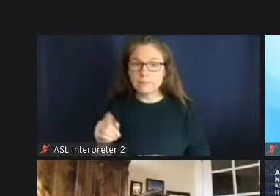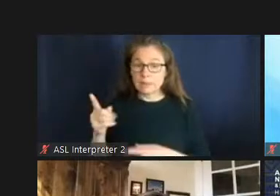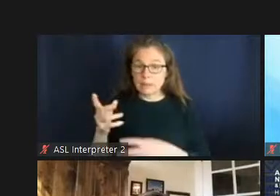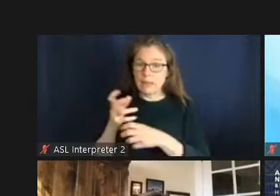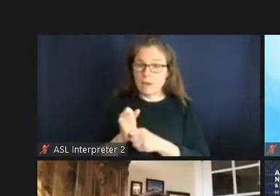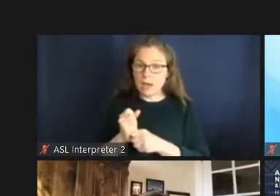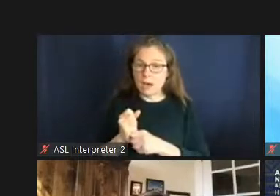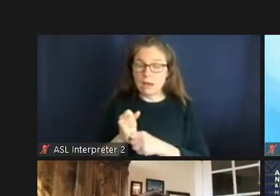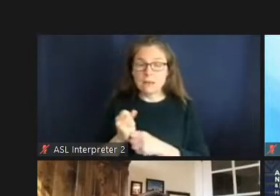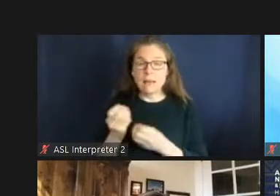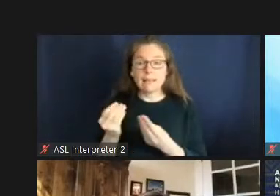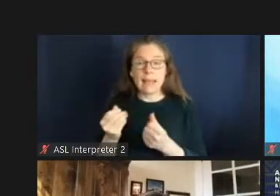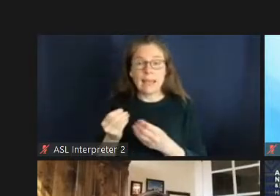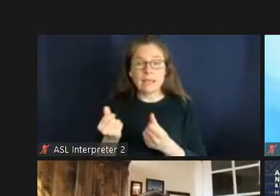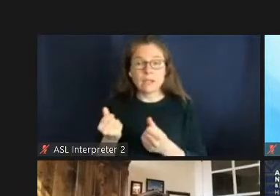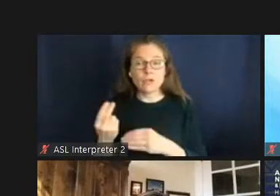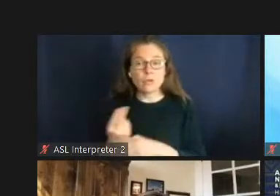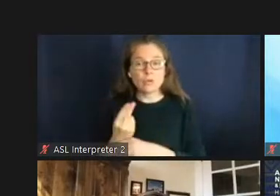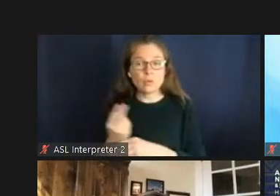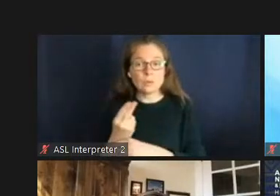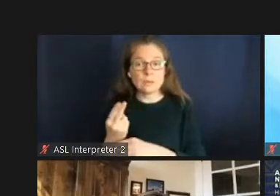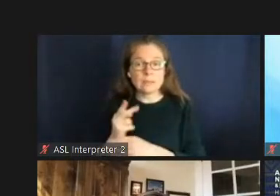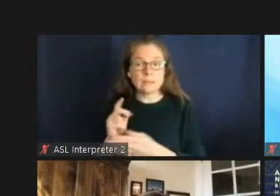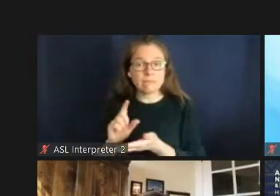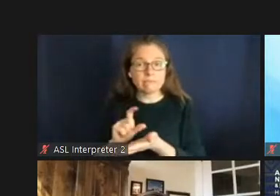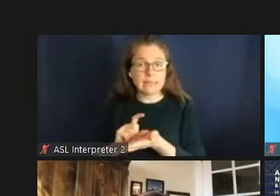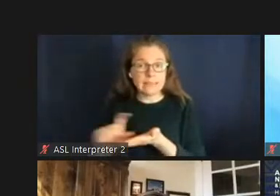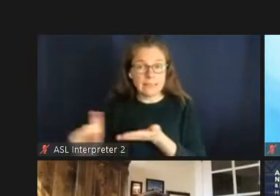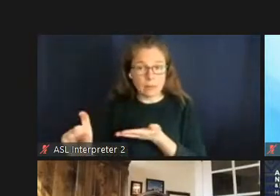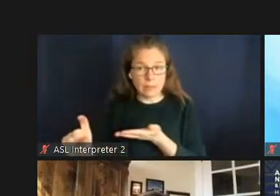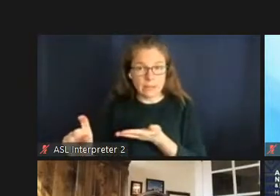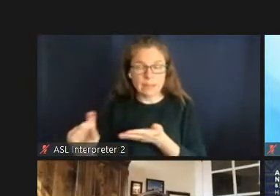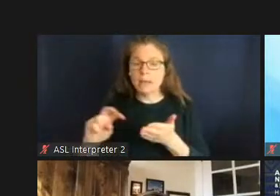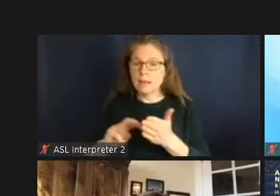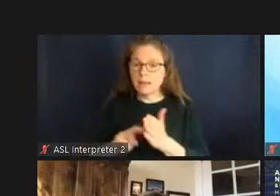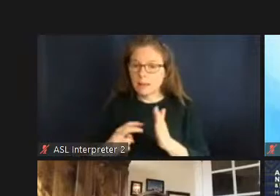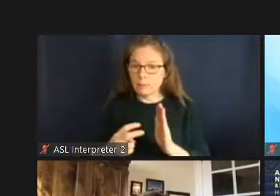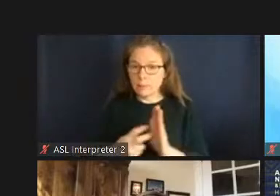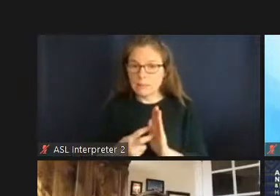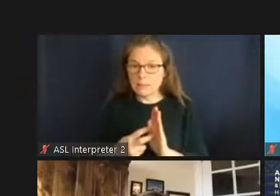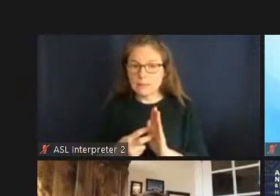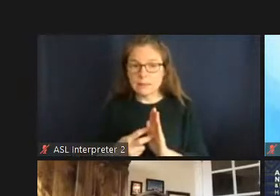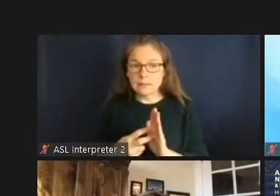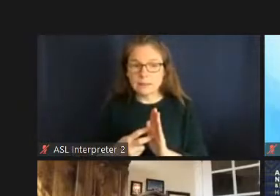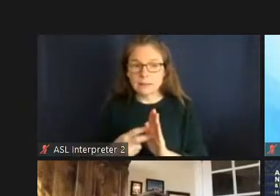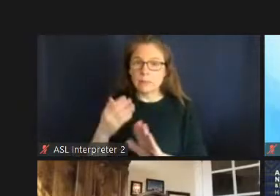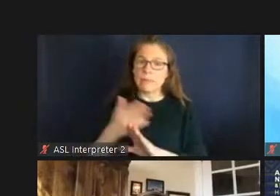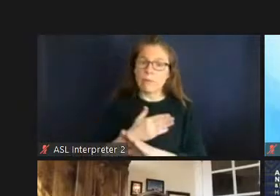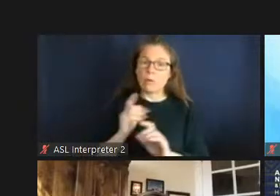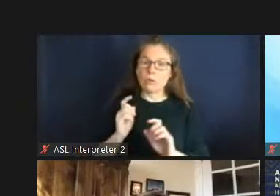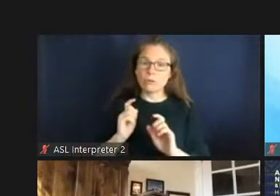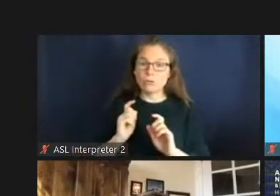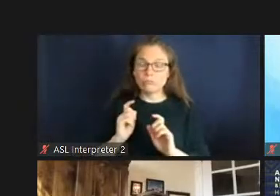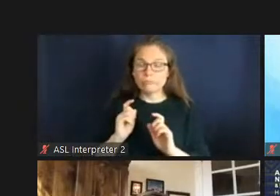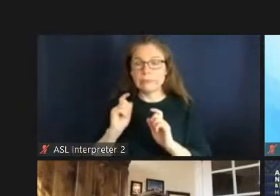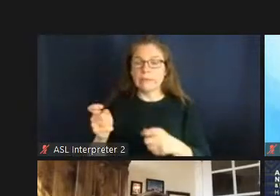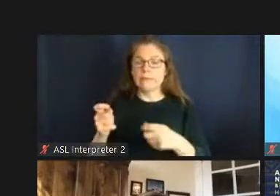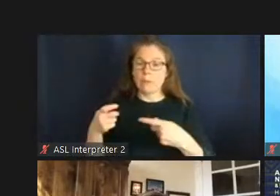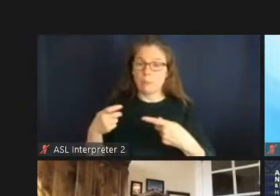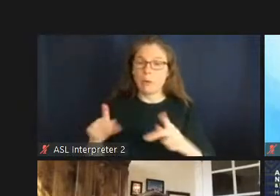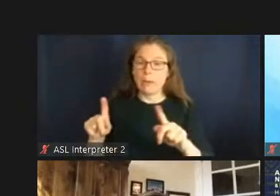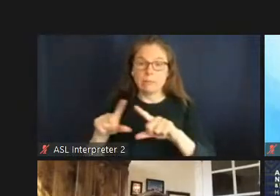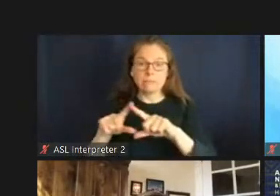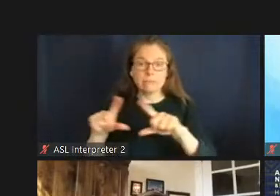use entitlement. So that's a precursor to being able to actually obtain construction permits. And of